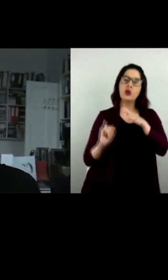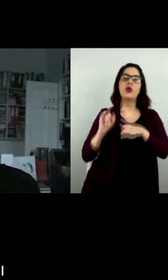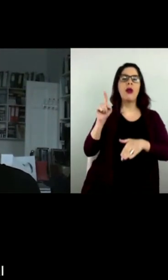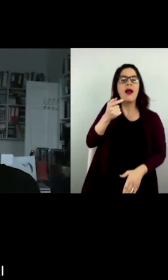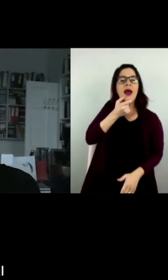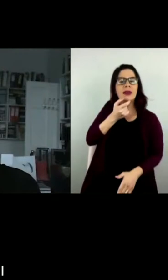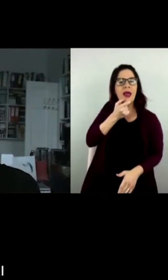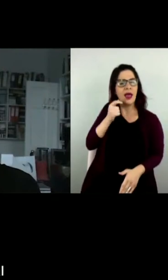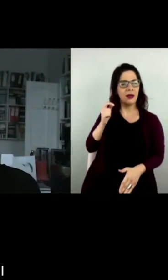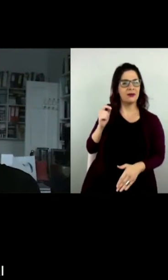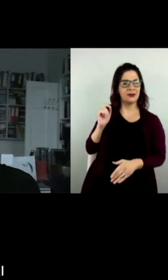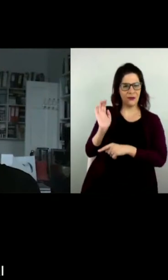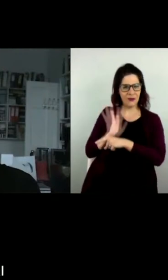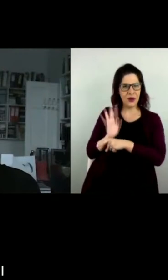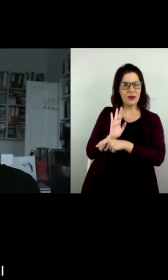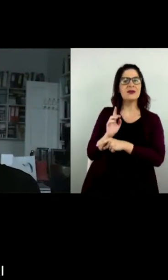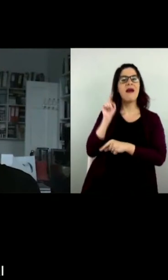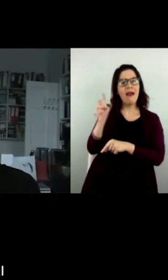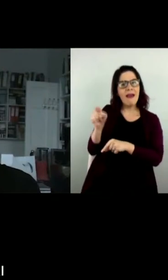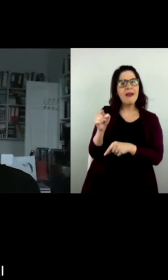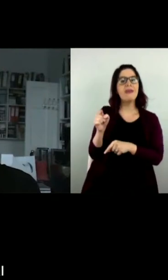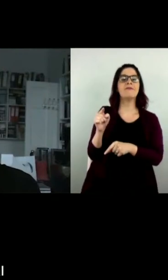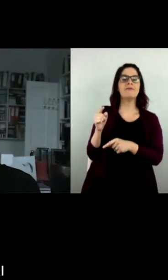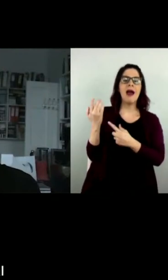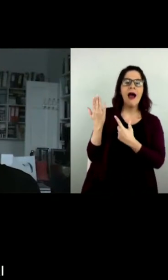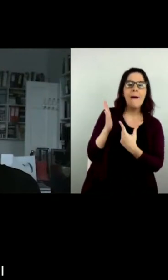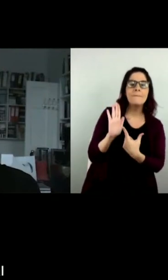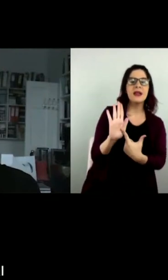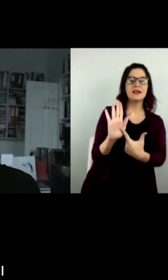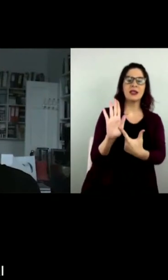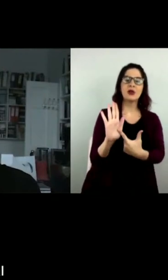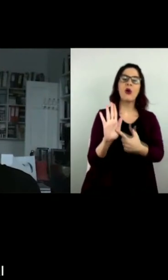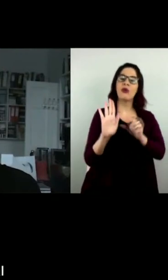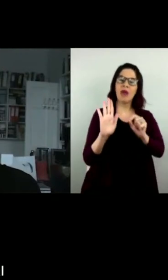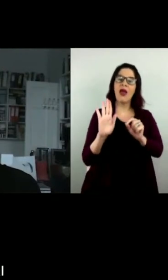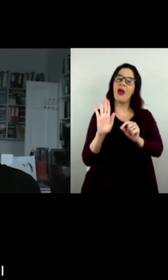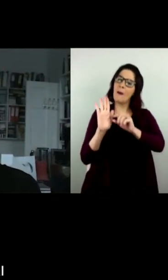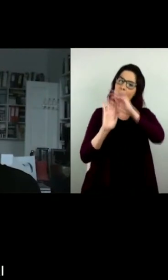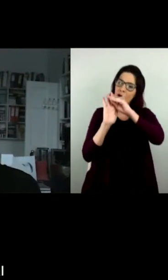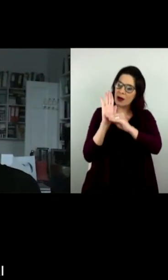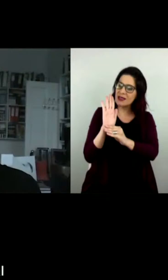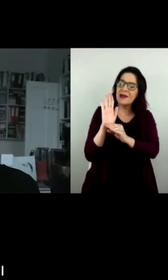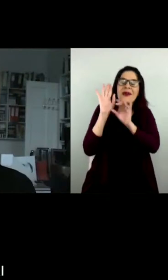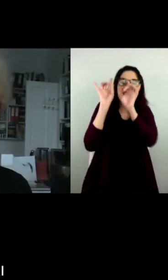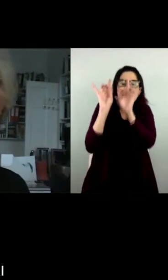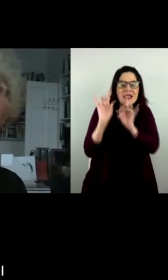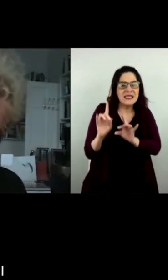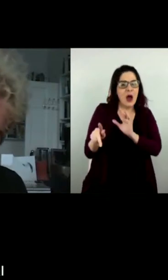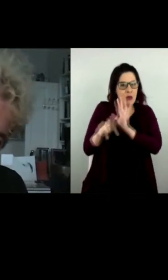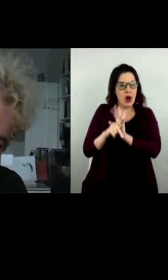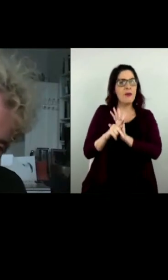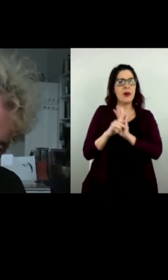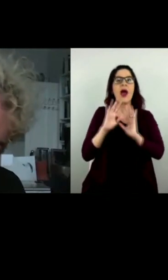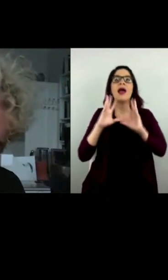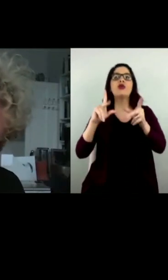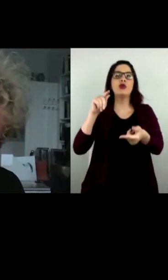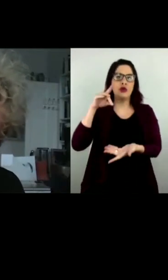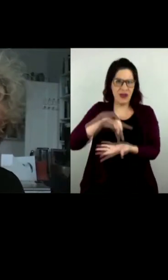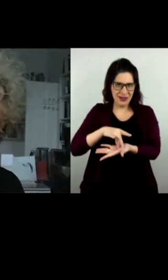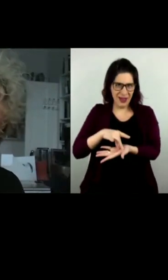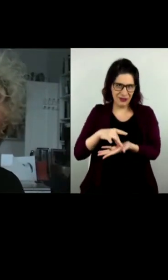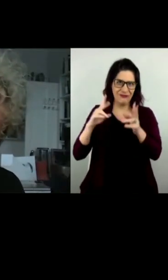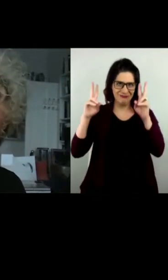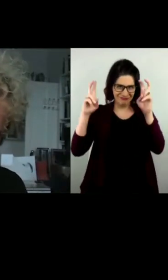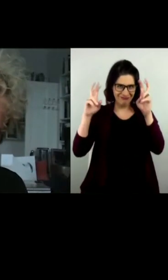world, was presented as a special program by It's So True at that time. This